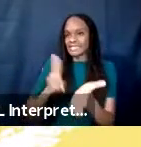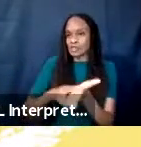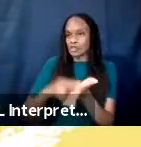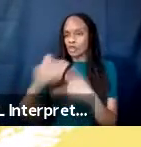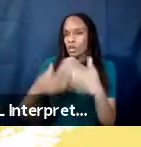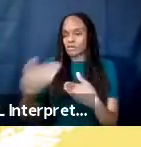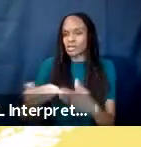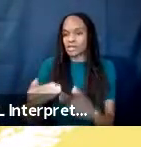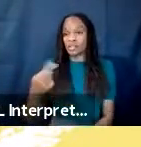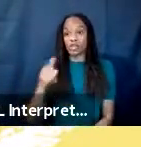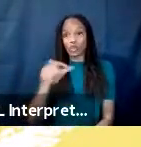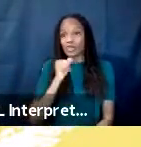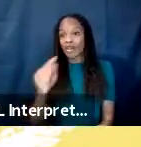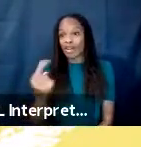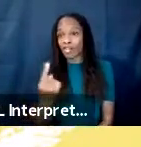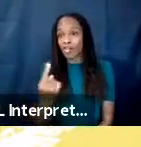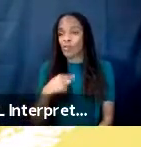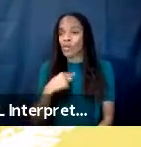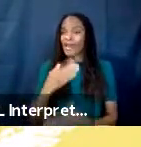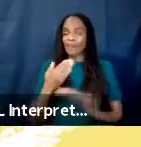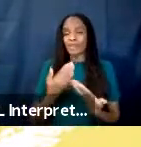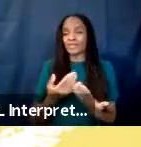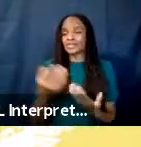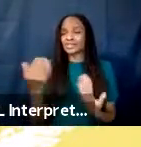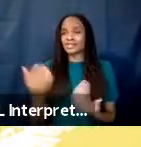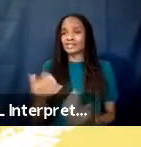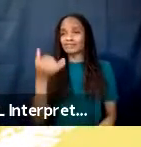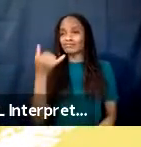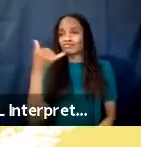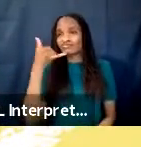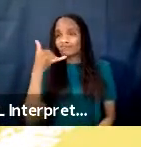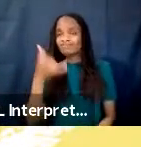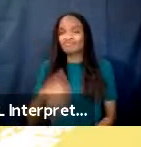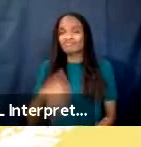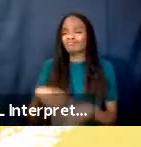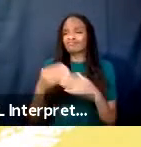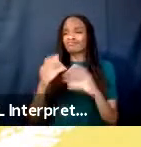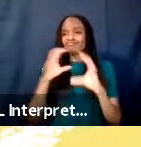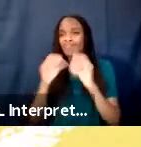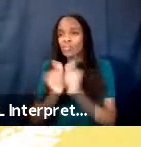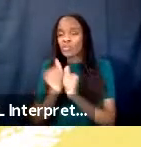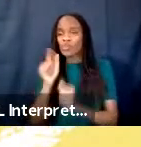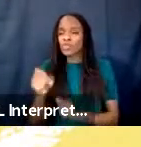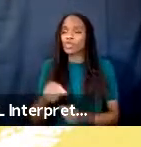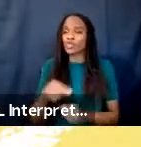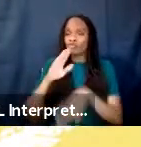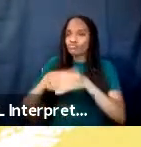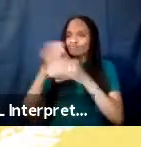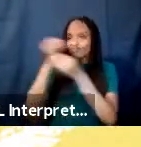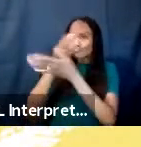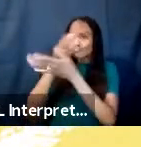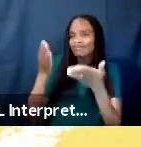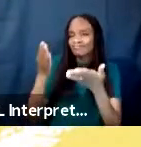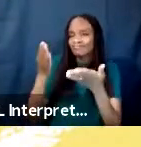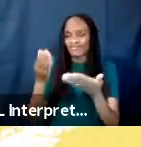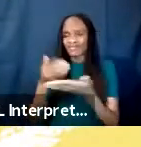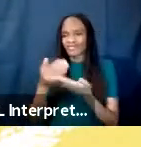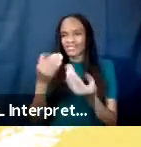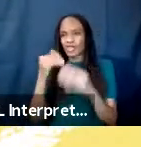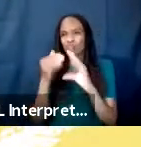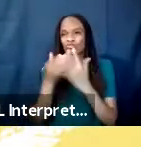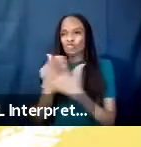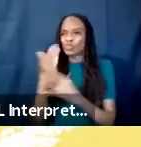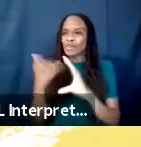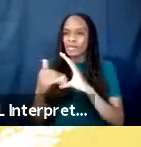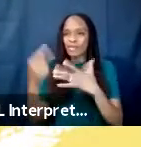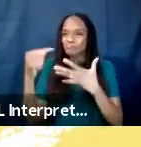We are happy to hop on the phone with you, give you extra details or tips or tricks via email, but just know that we are here to guide